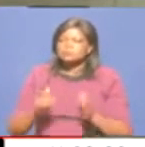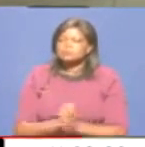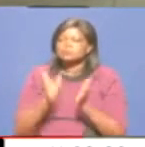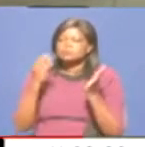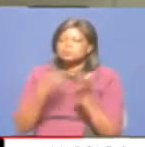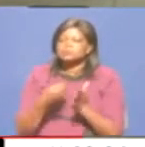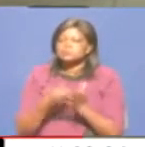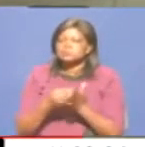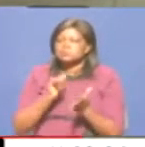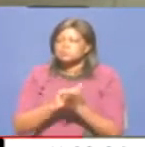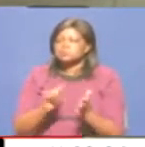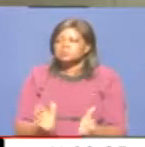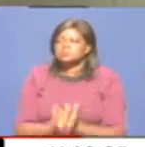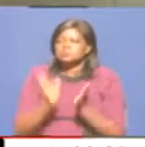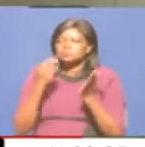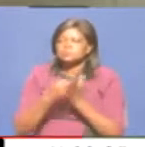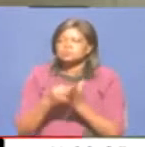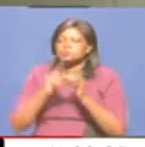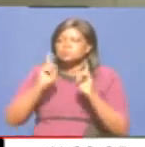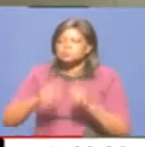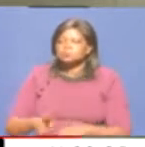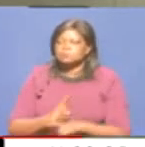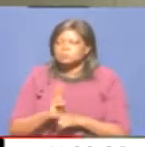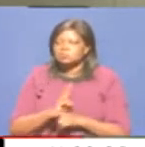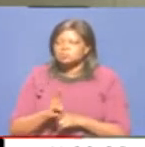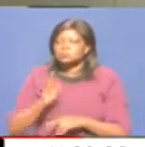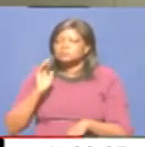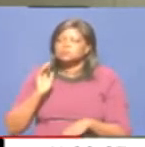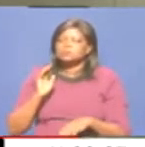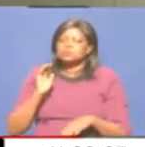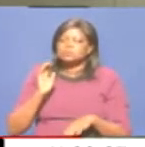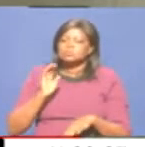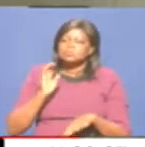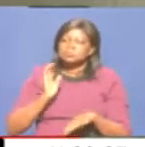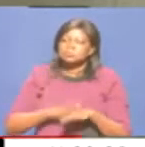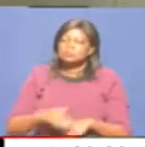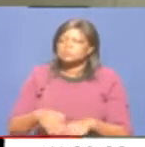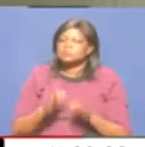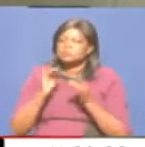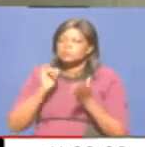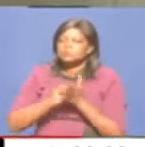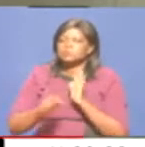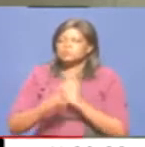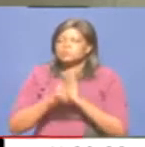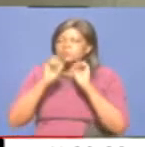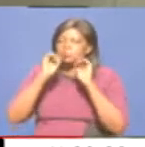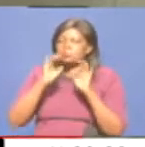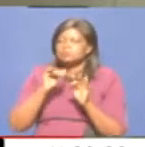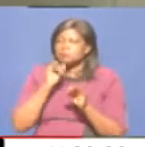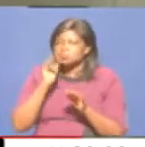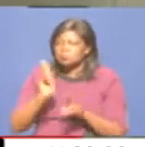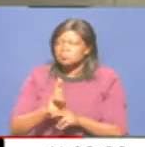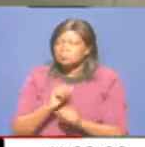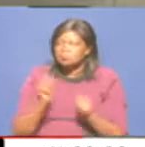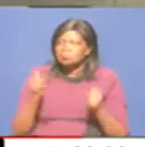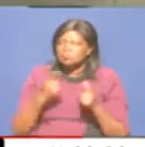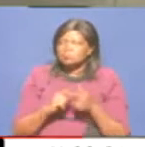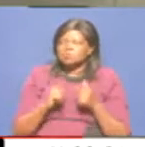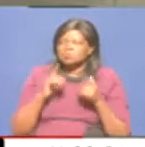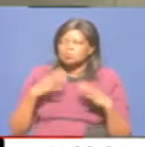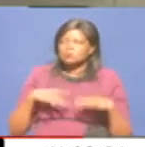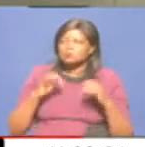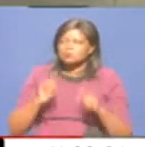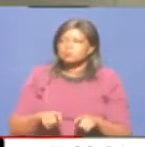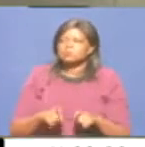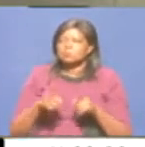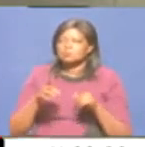money must be used in a prudent manner. That is the law. And if it is not used in a prudent manner, then people must account.